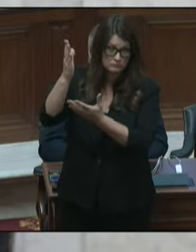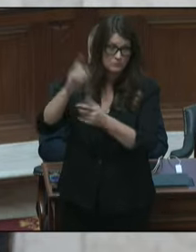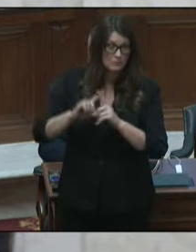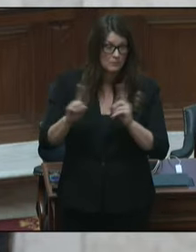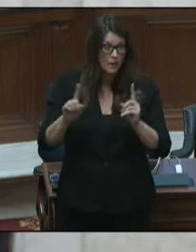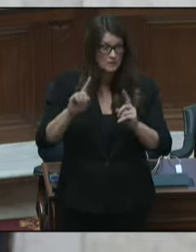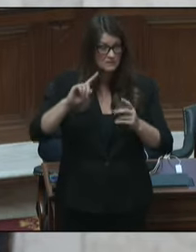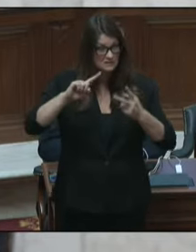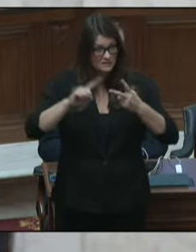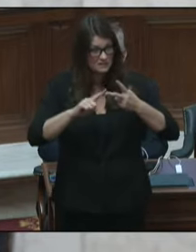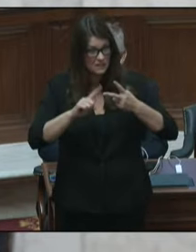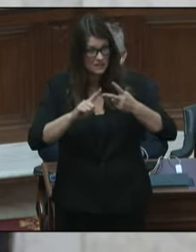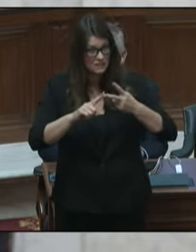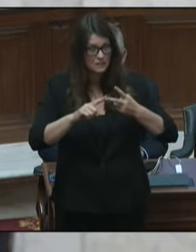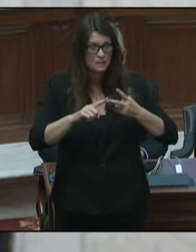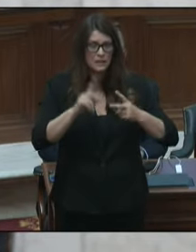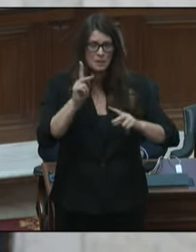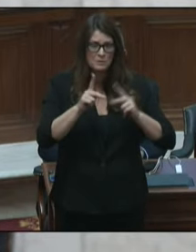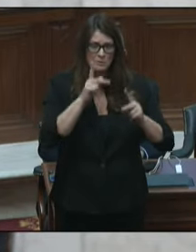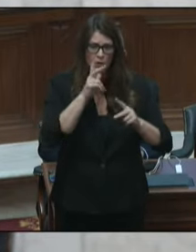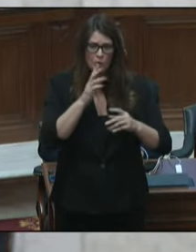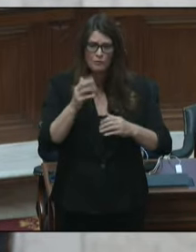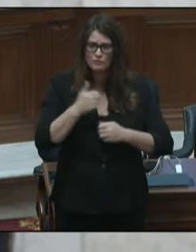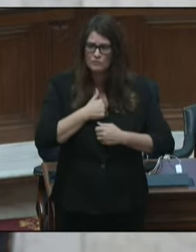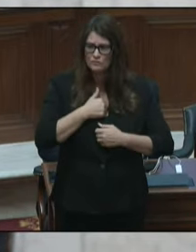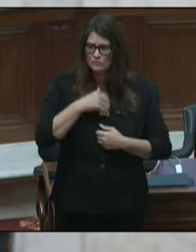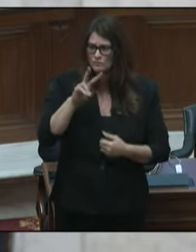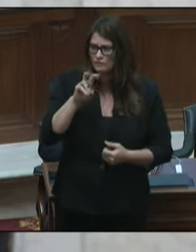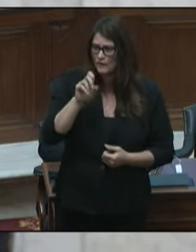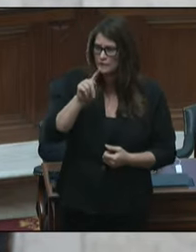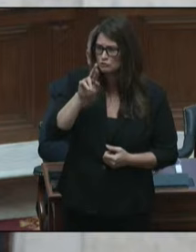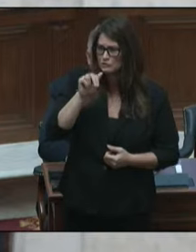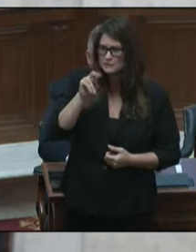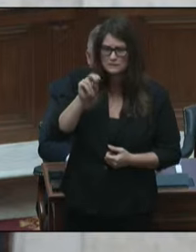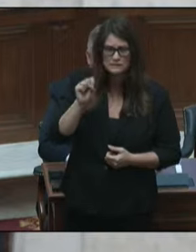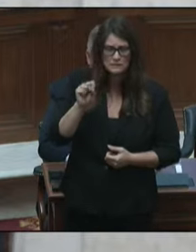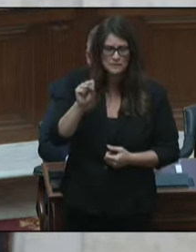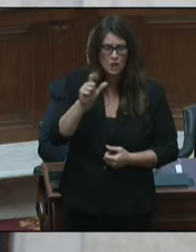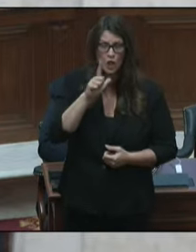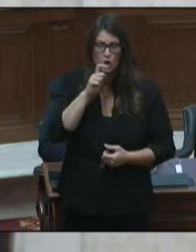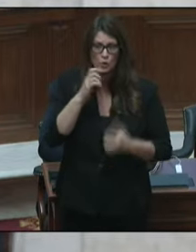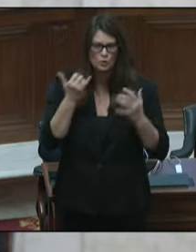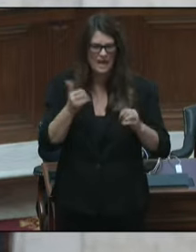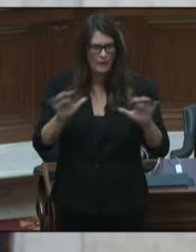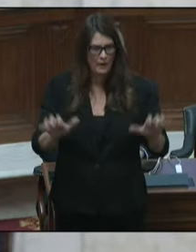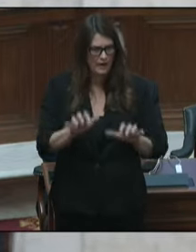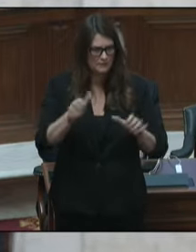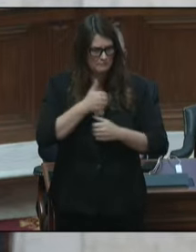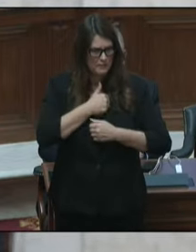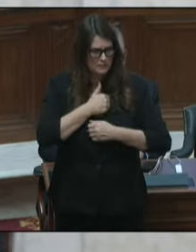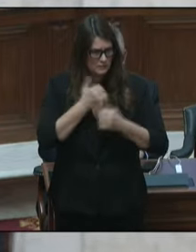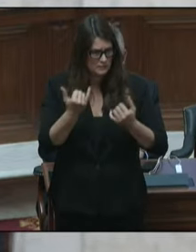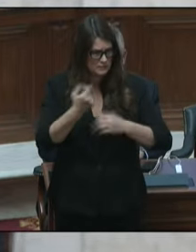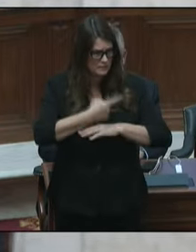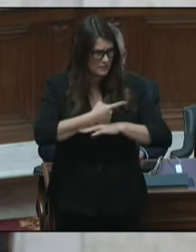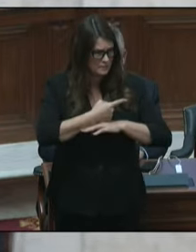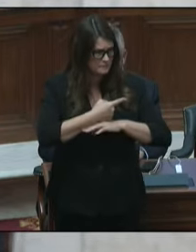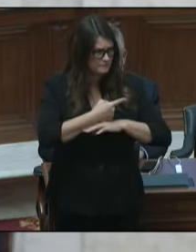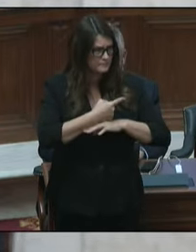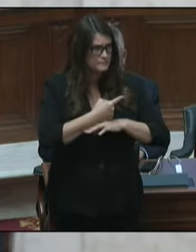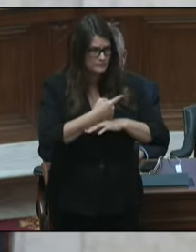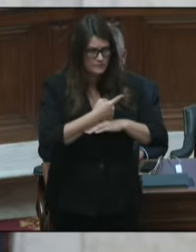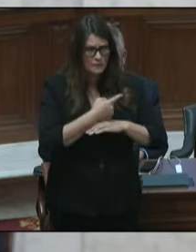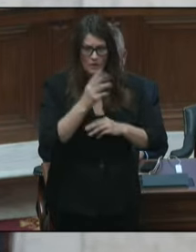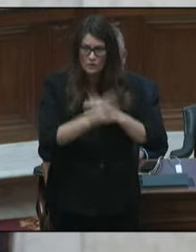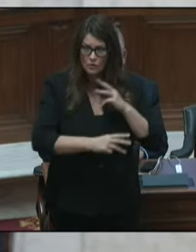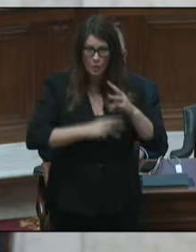but secondly, to our veterans. We do. And all those that are serving in our active military today. You